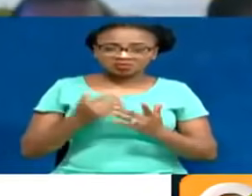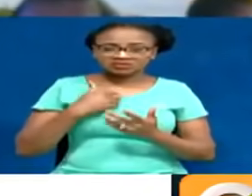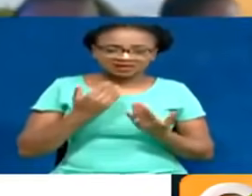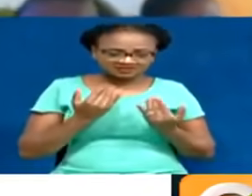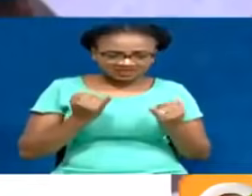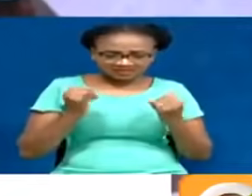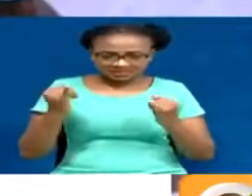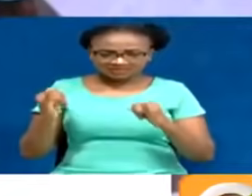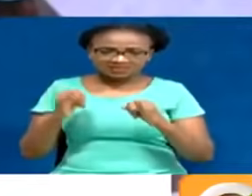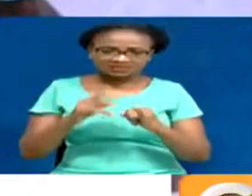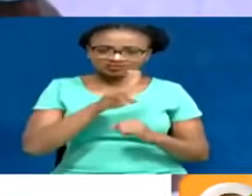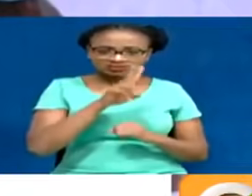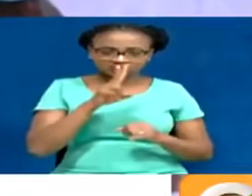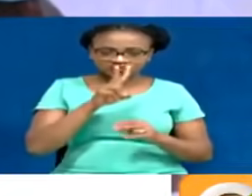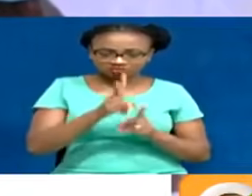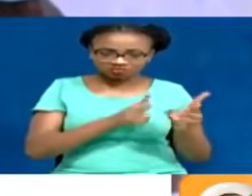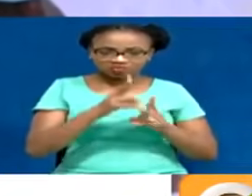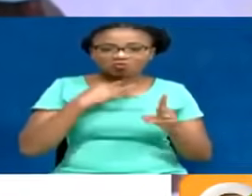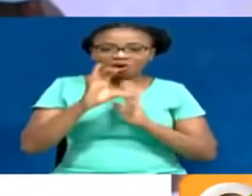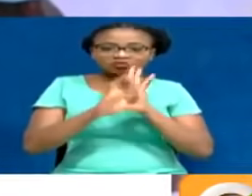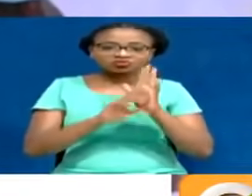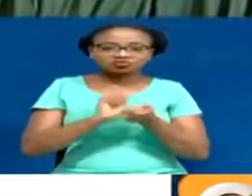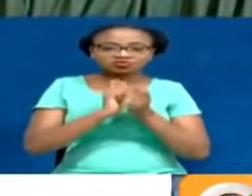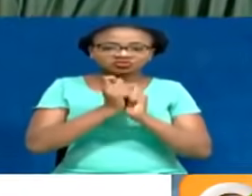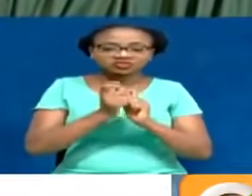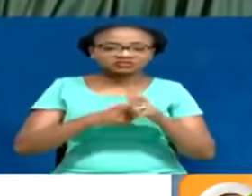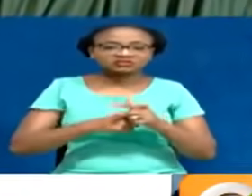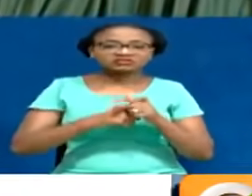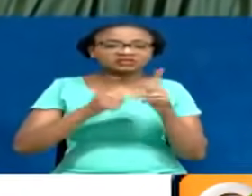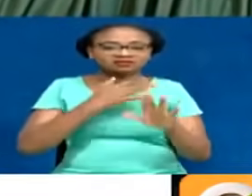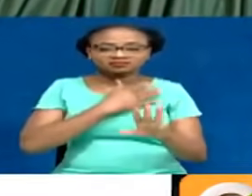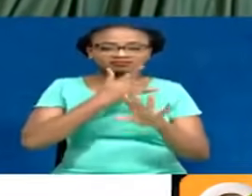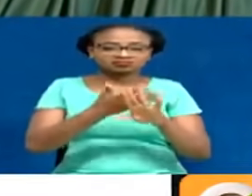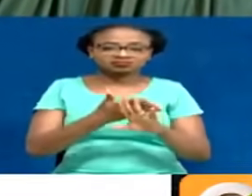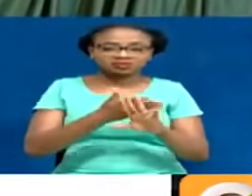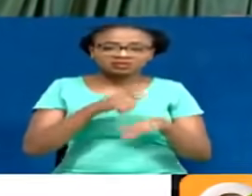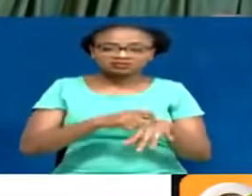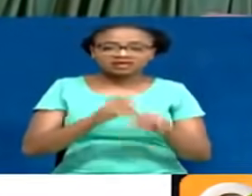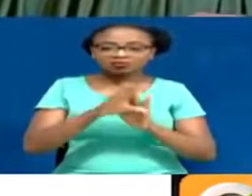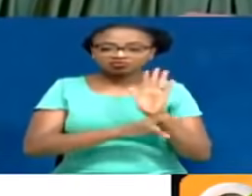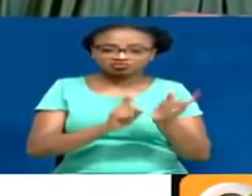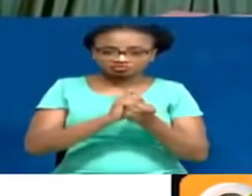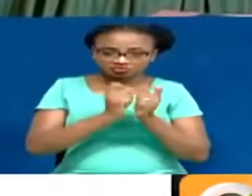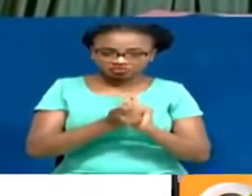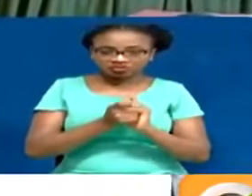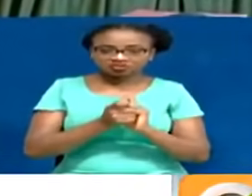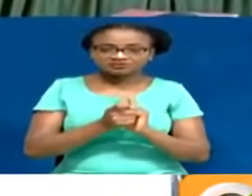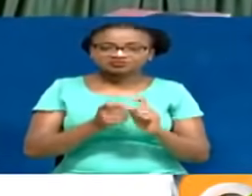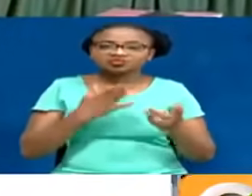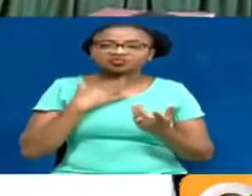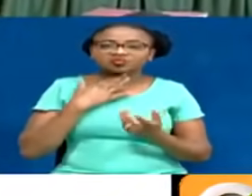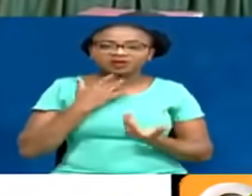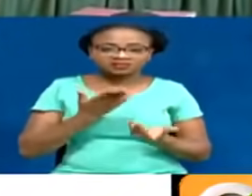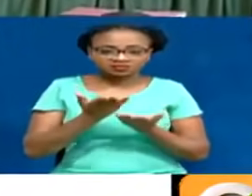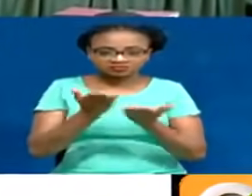majaribio 22 ya kutaka katiba kurekebishwa tangu kuanza kutekelezwa kwa katiba ya sasa, na hivyo basi kuiomba mahakama